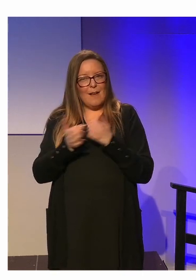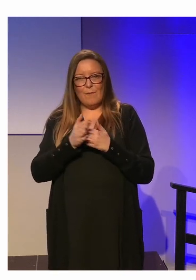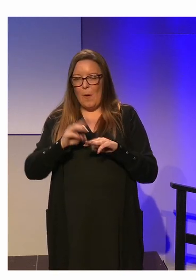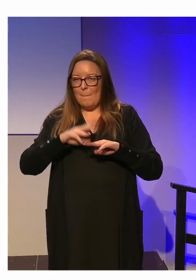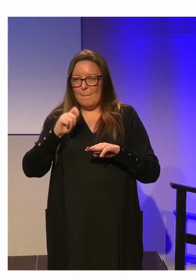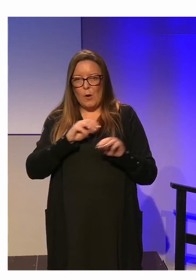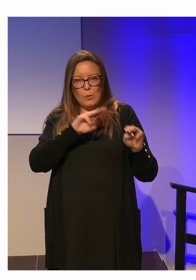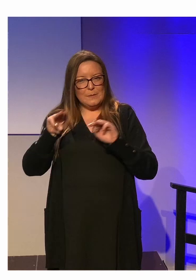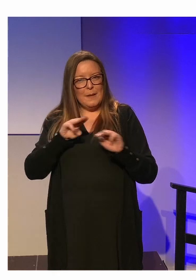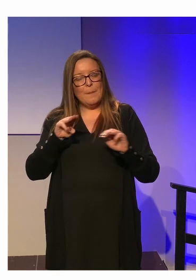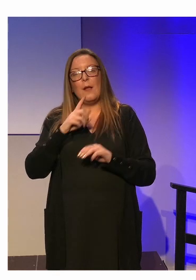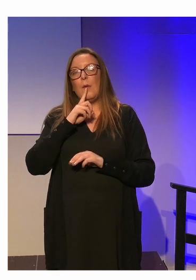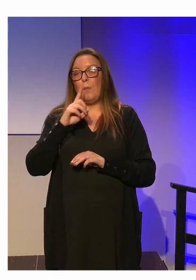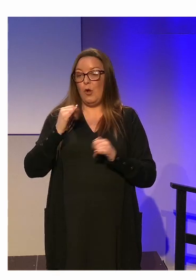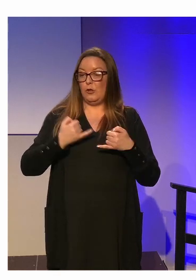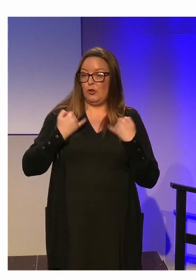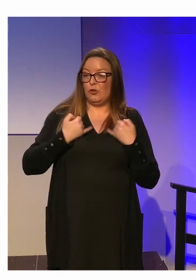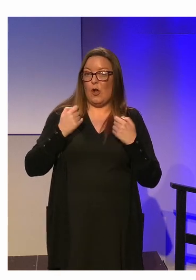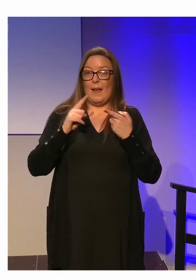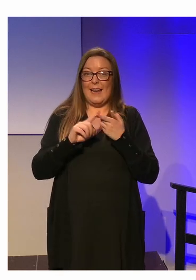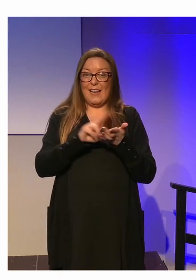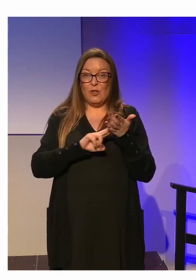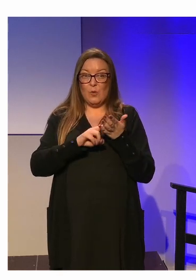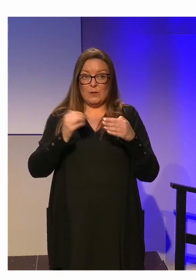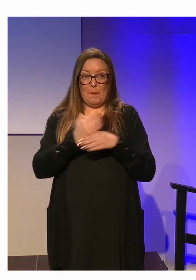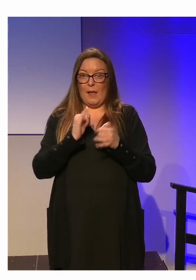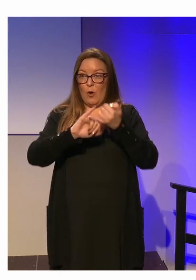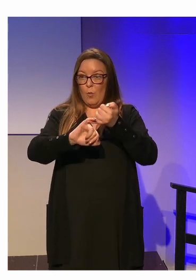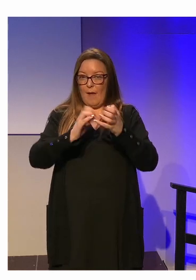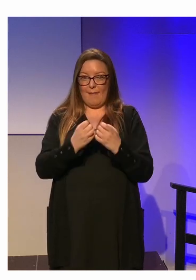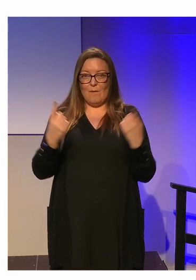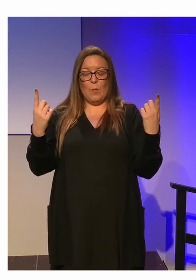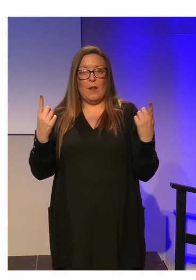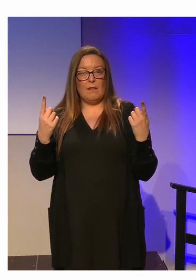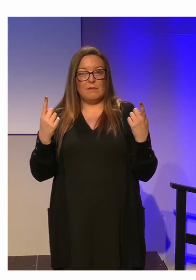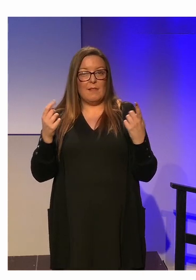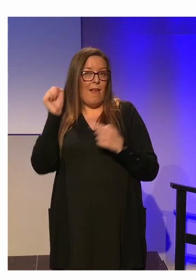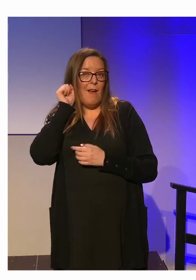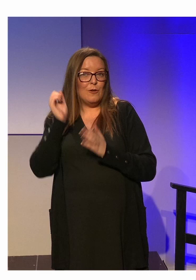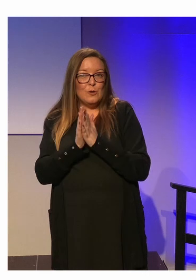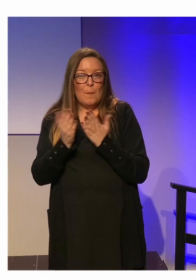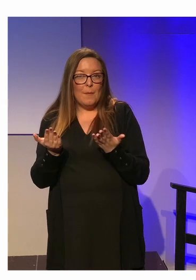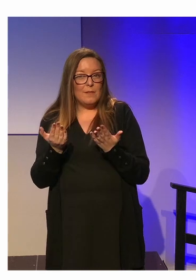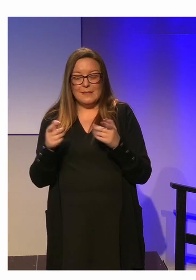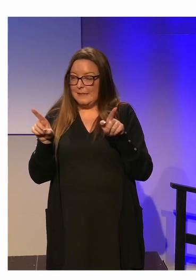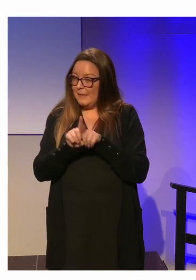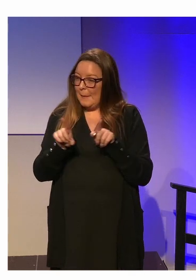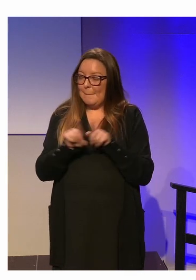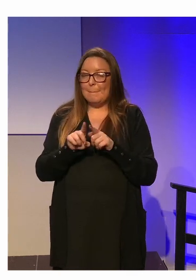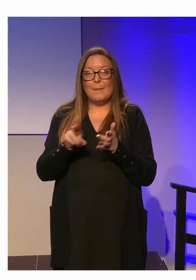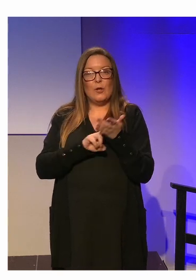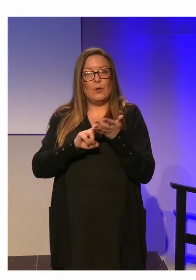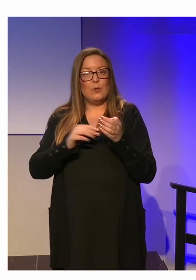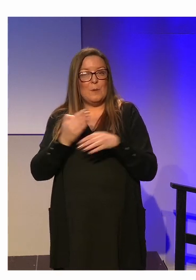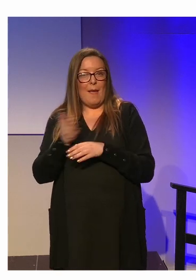yet enjoyed and used by probably almost everyone. Audiobooks, all of it. And I love